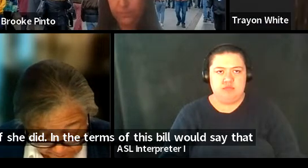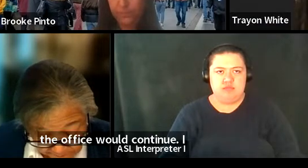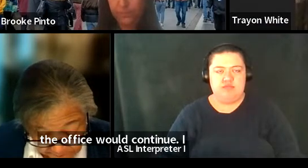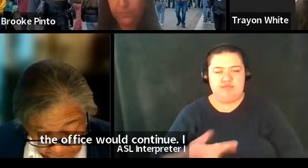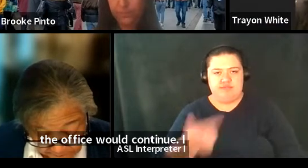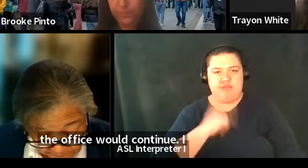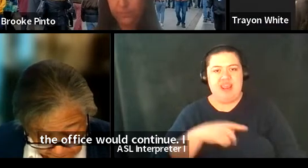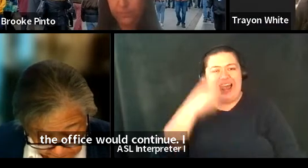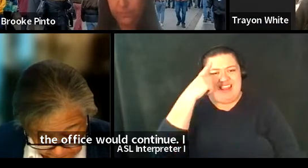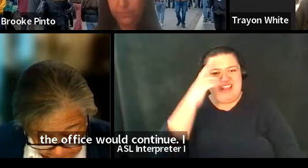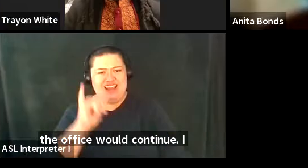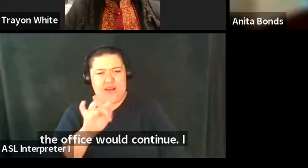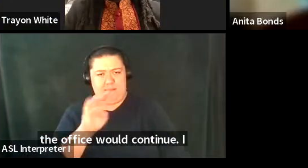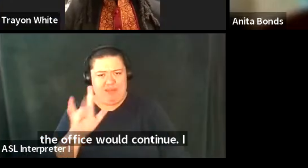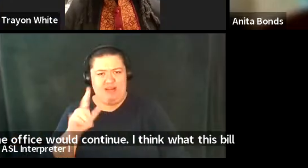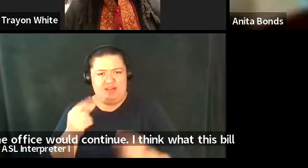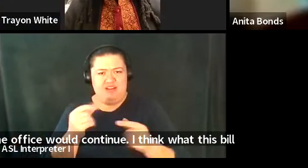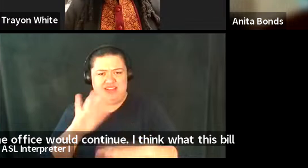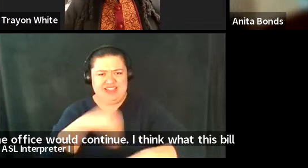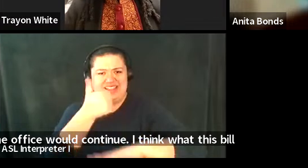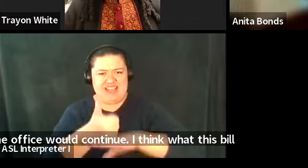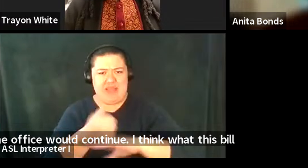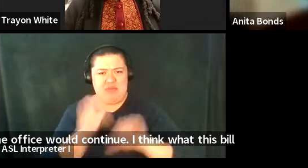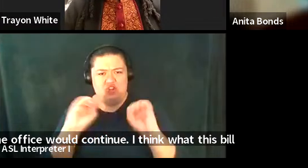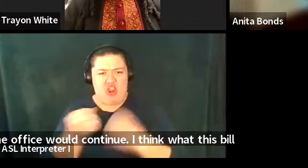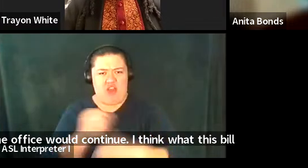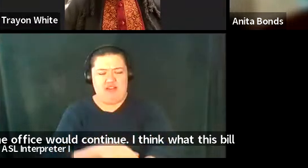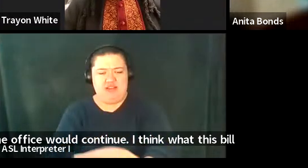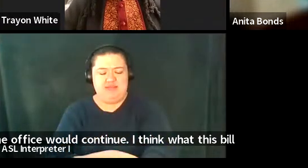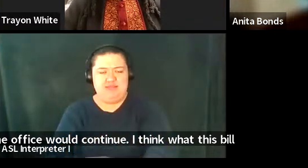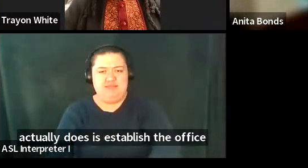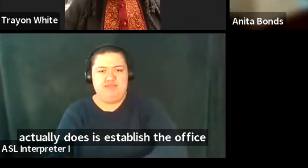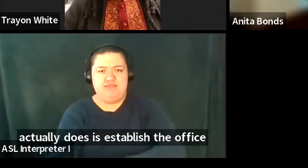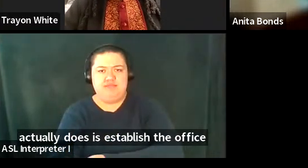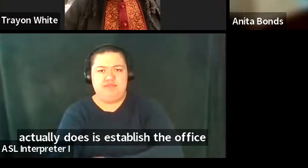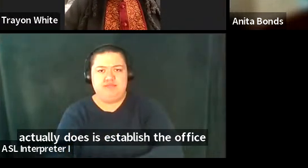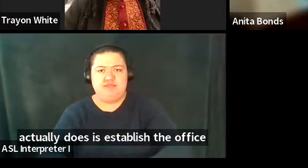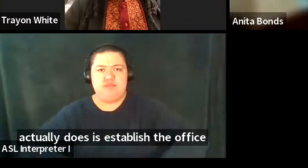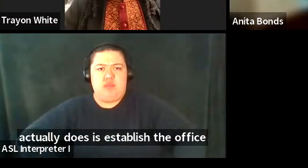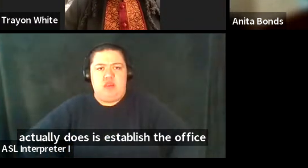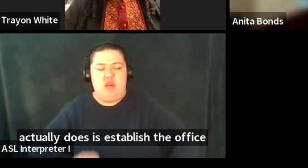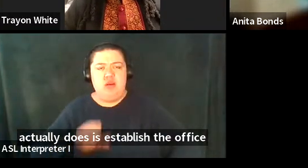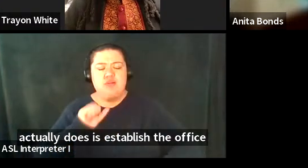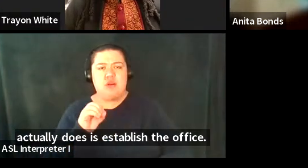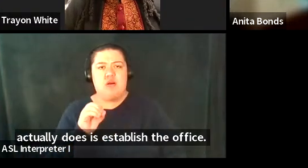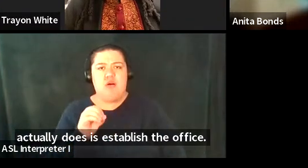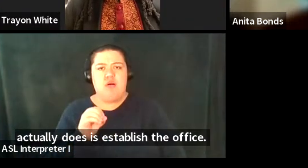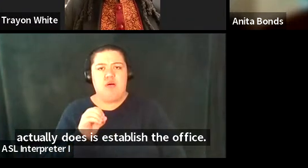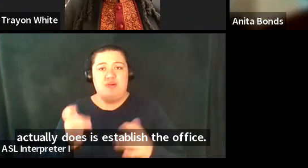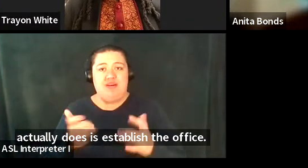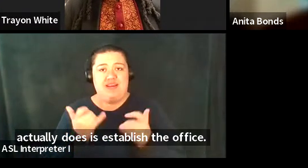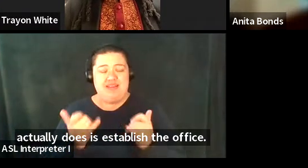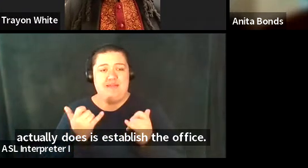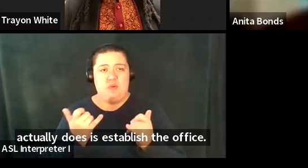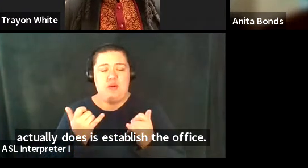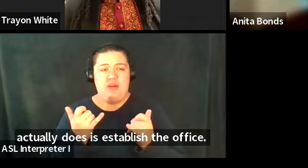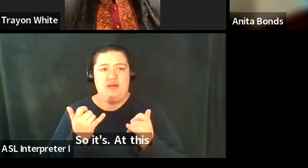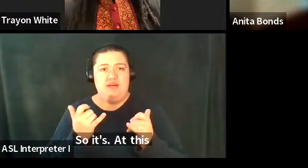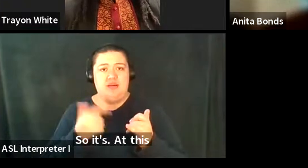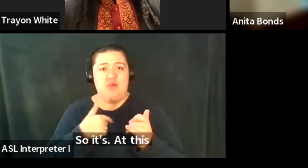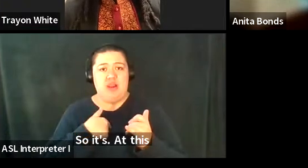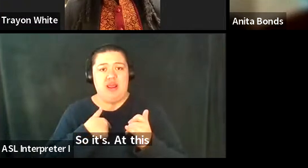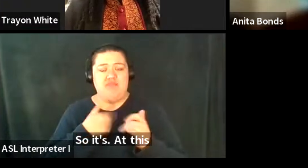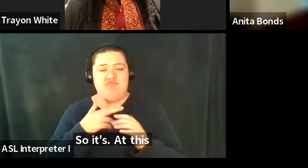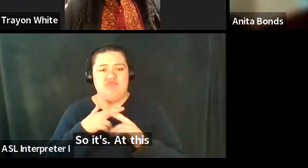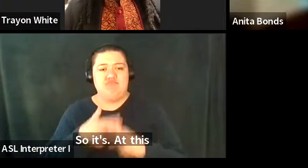actually does is establish the office. So it's at this point, it's what I would